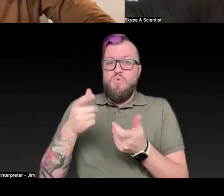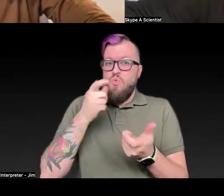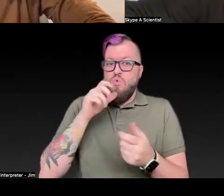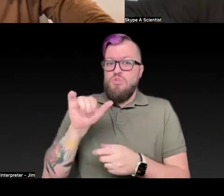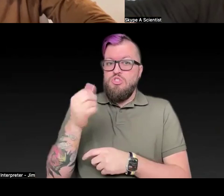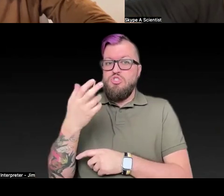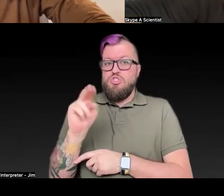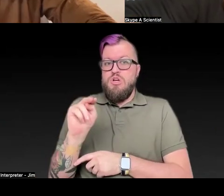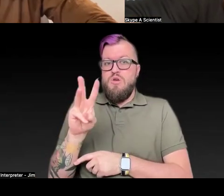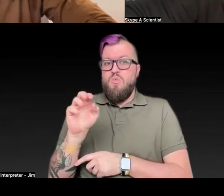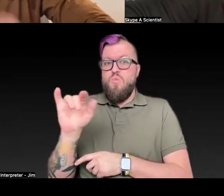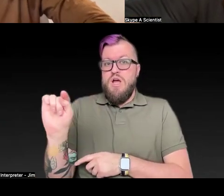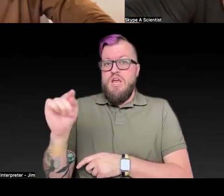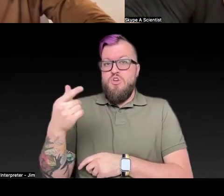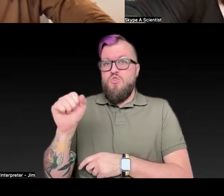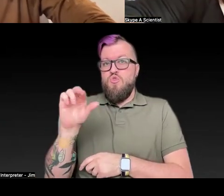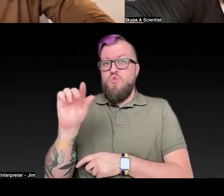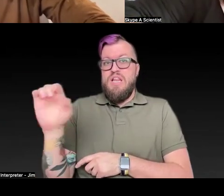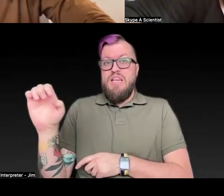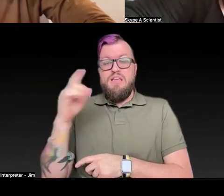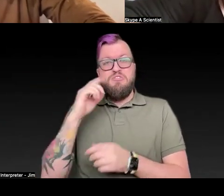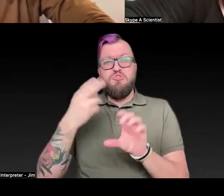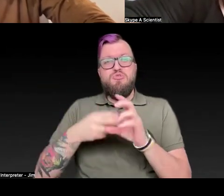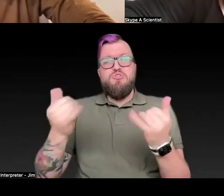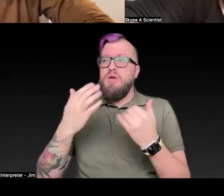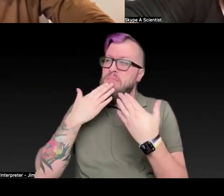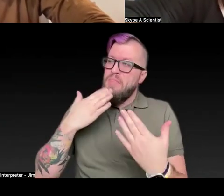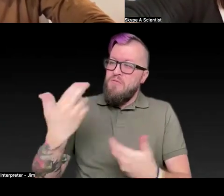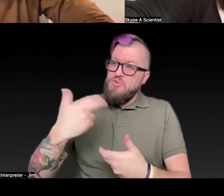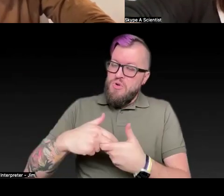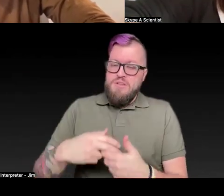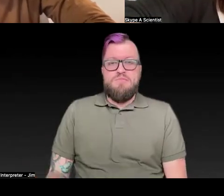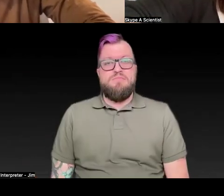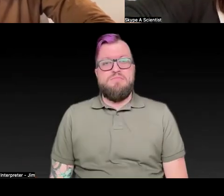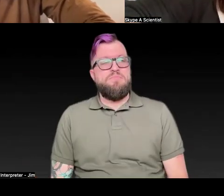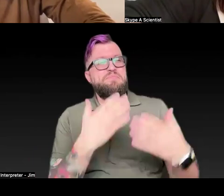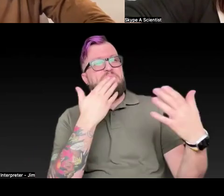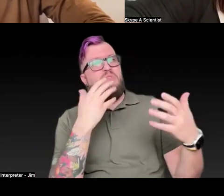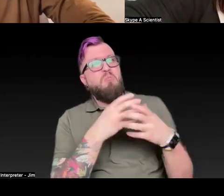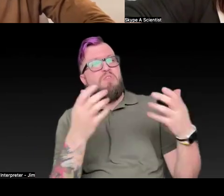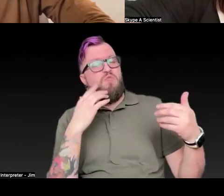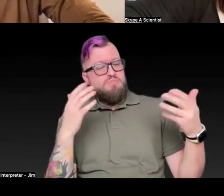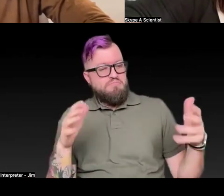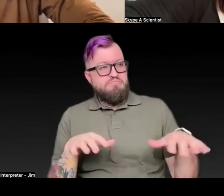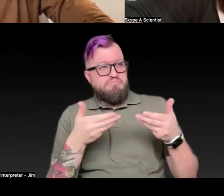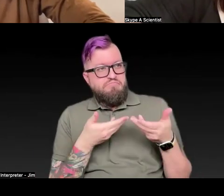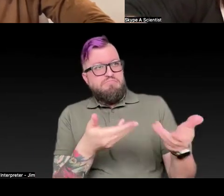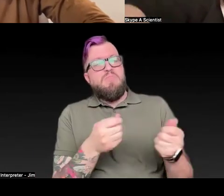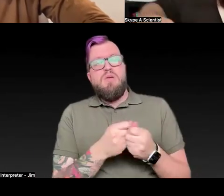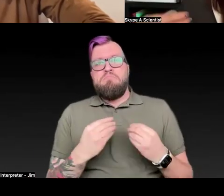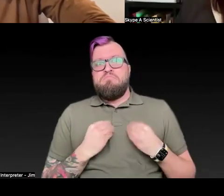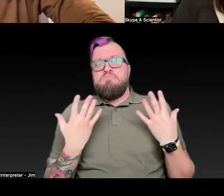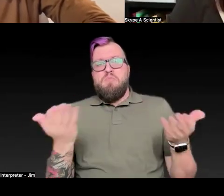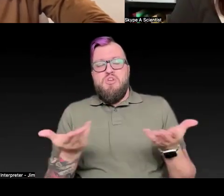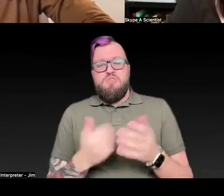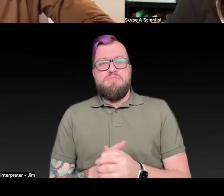Greenlee. Welcome and thanks for coming and joining us. Well, thank you so much for having me. I'm really delighted to be here.